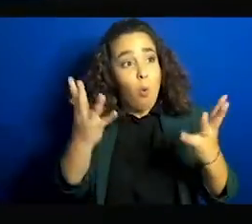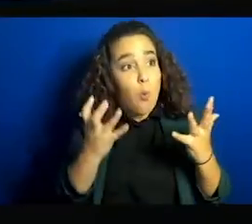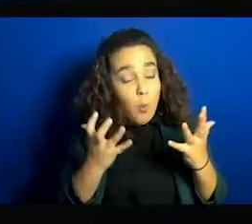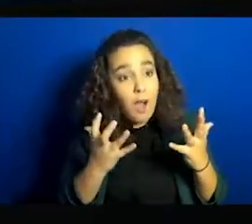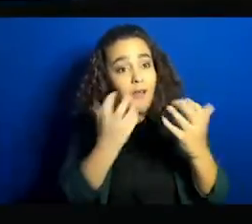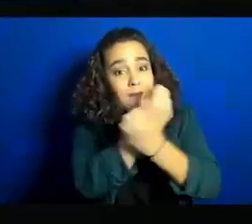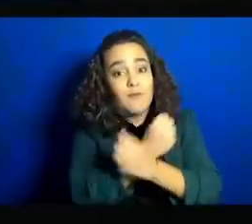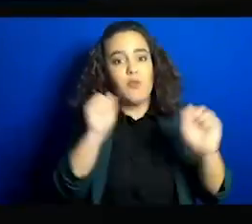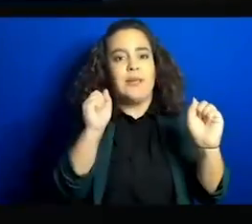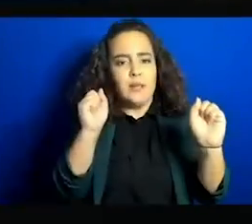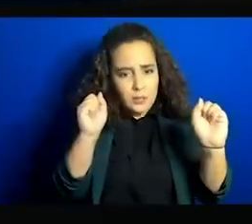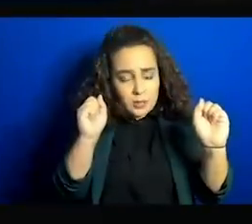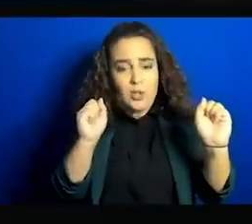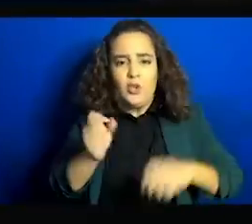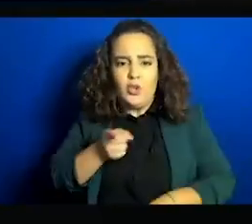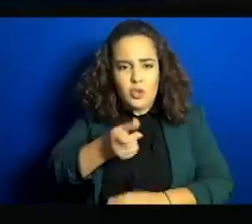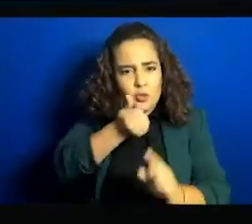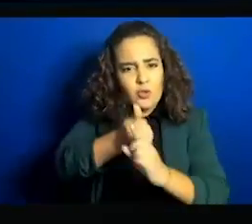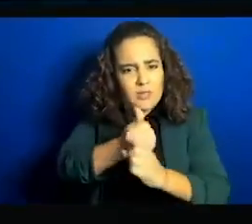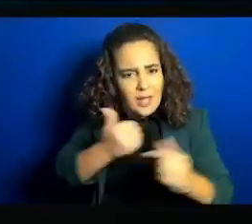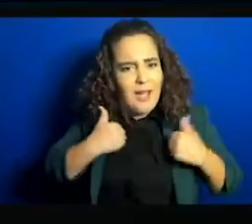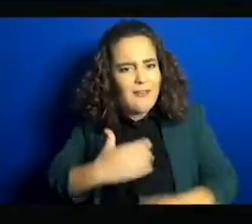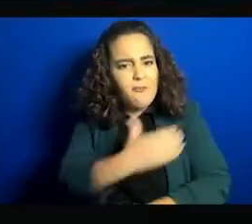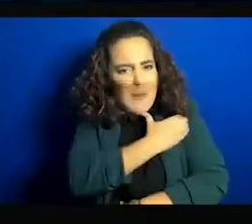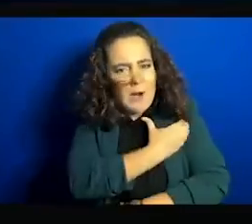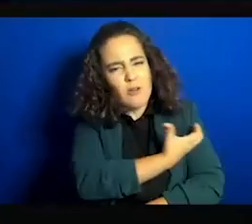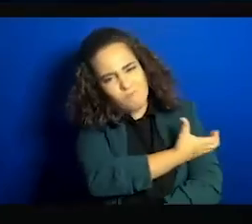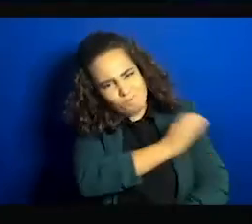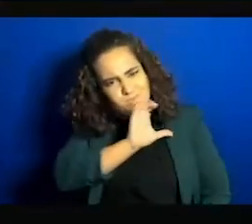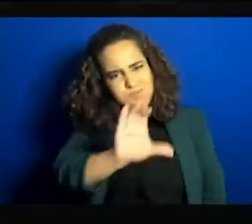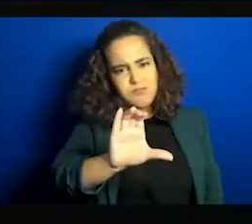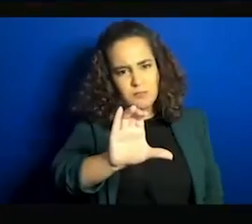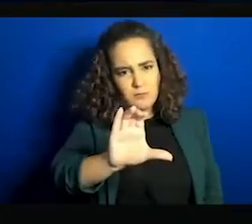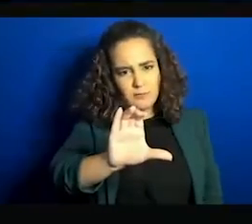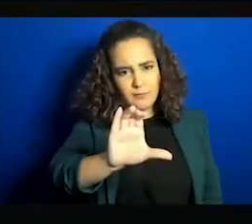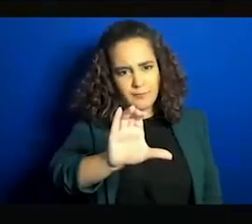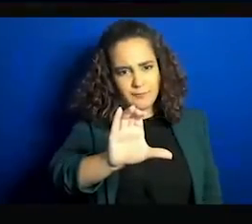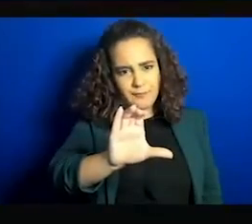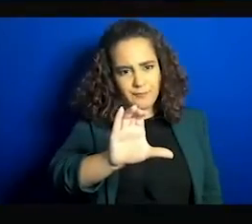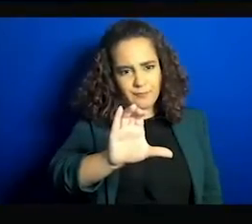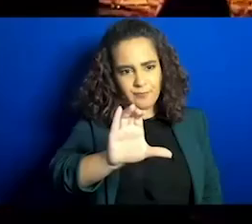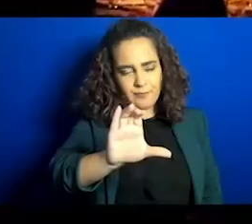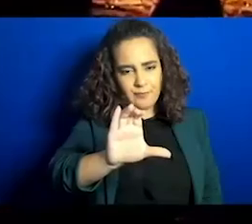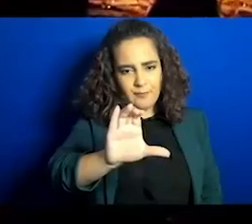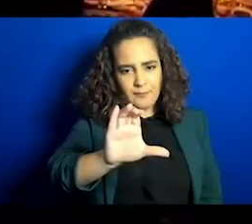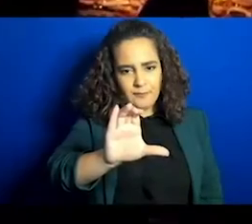our liberties, then may the power in you be in your favor.